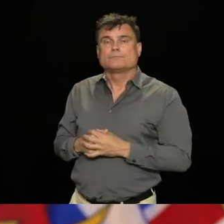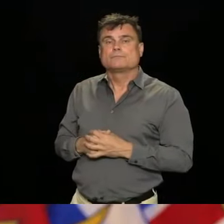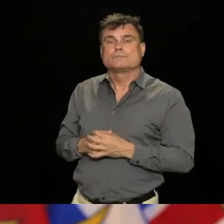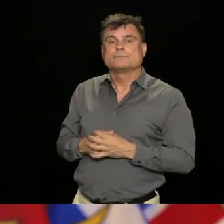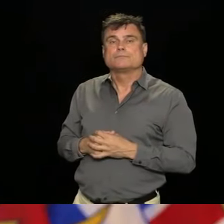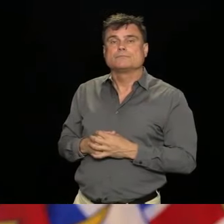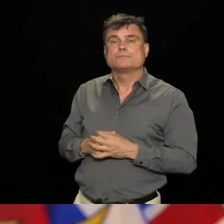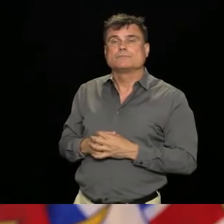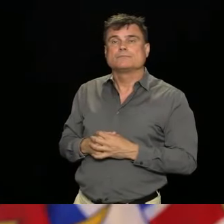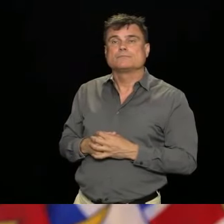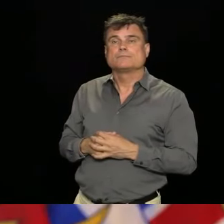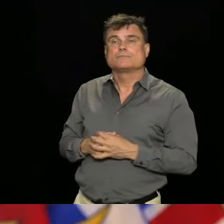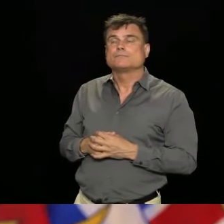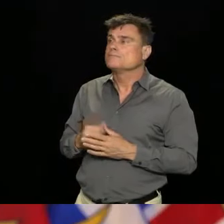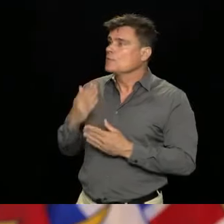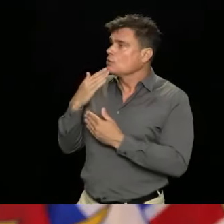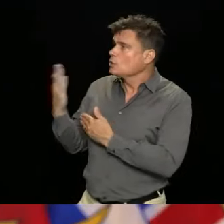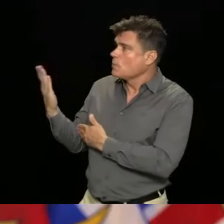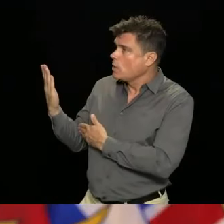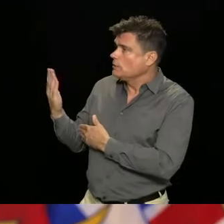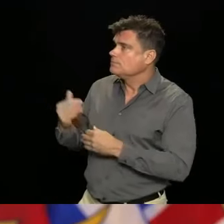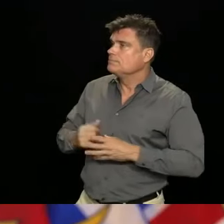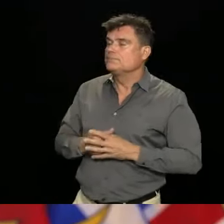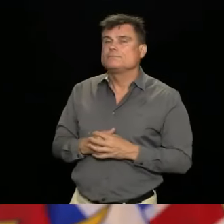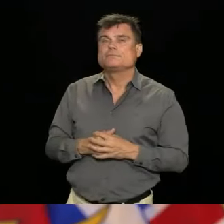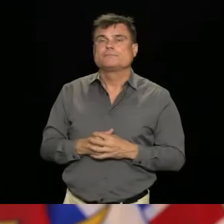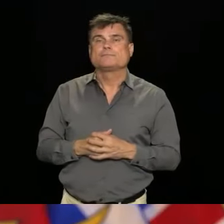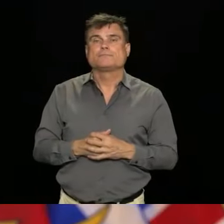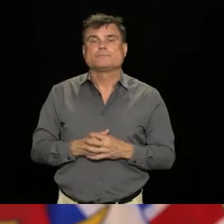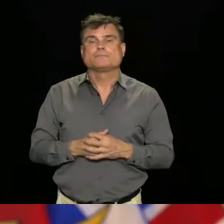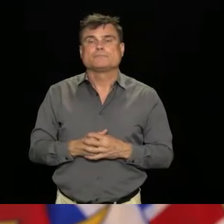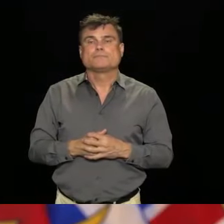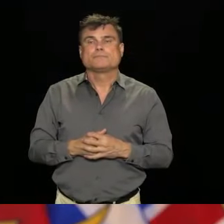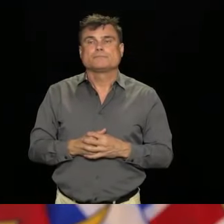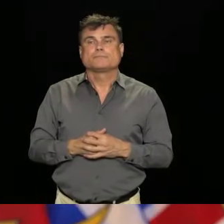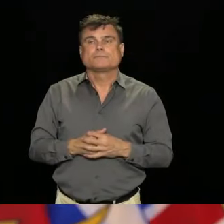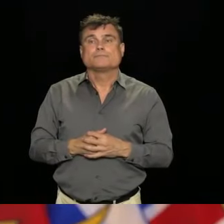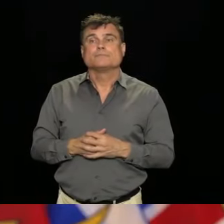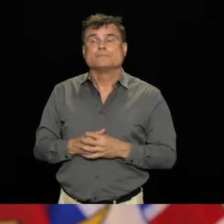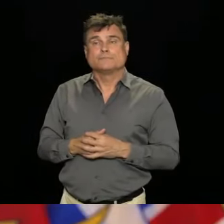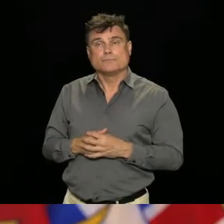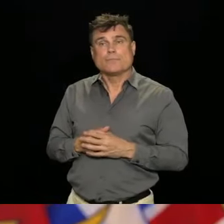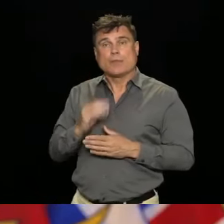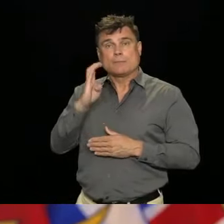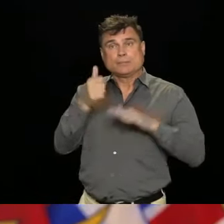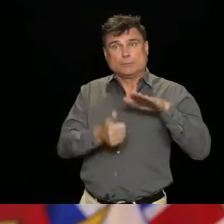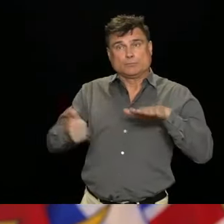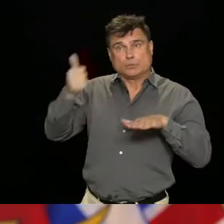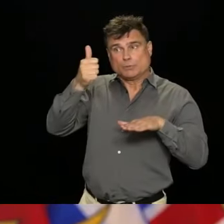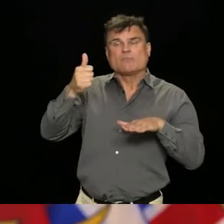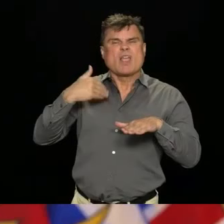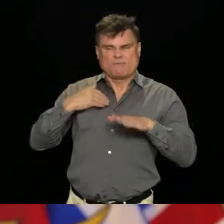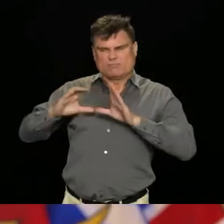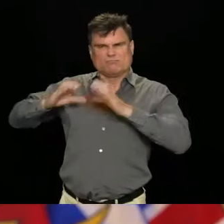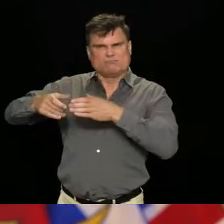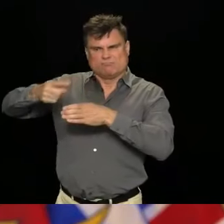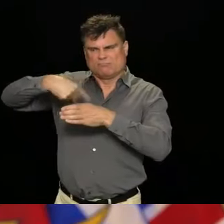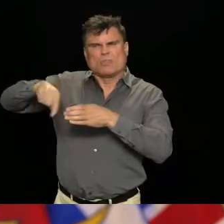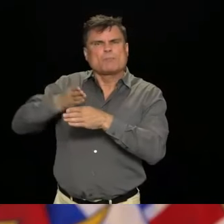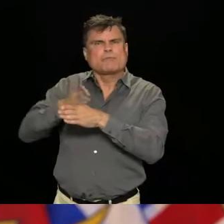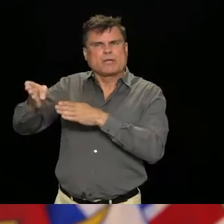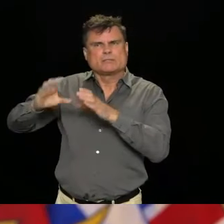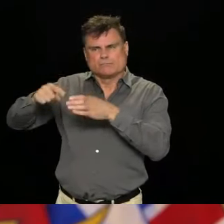CHLY. Good morning, Minister. The previous task force, which is helping to advise government on the way